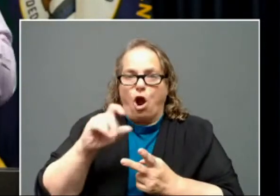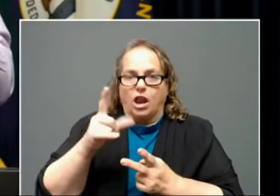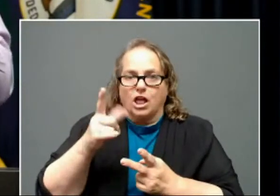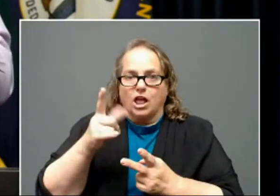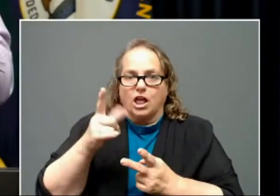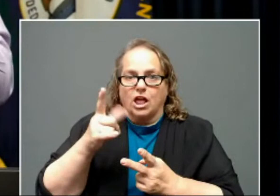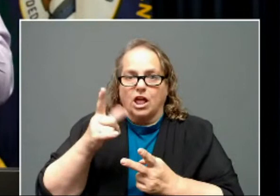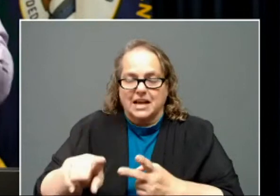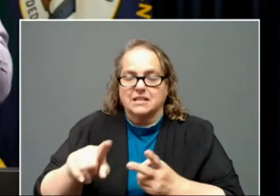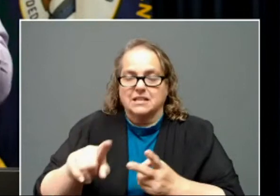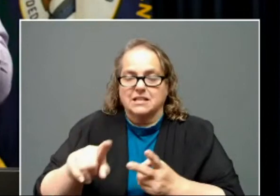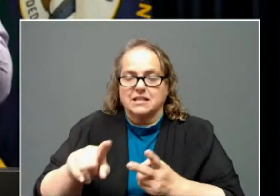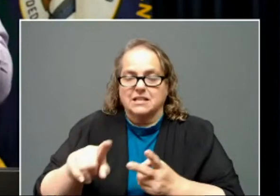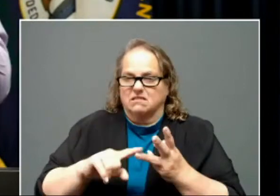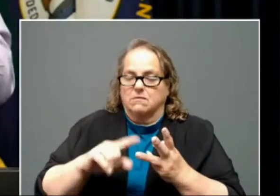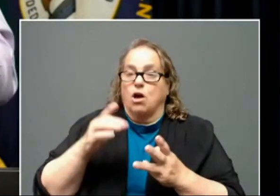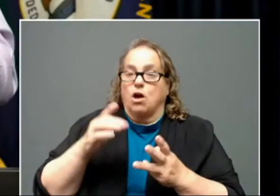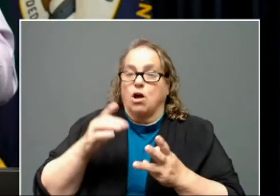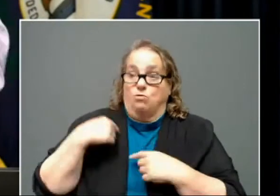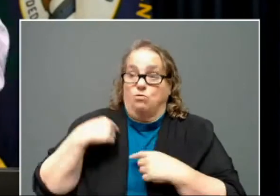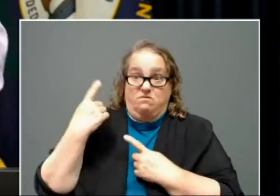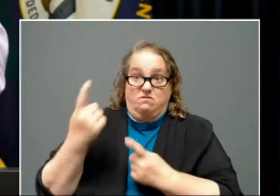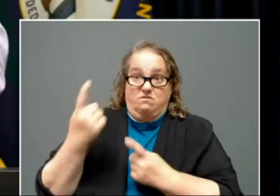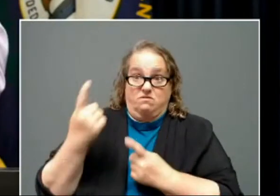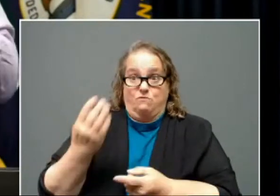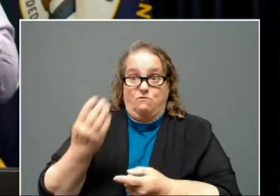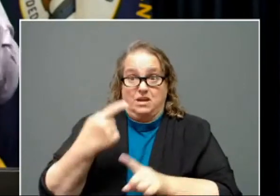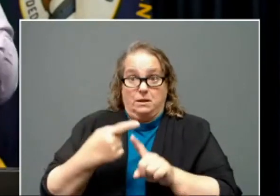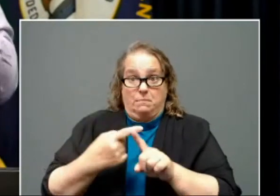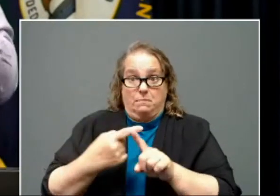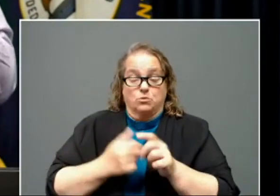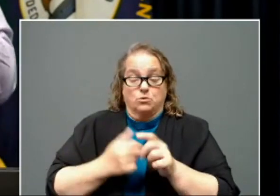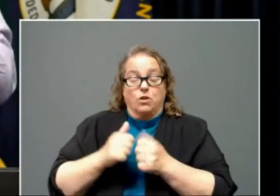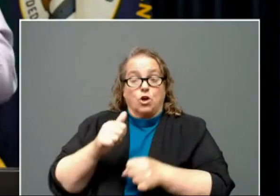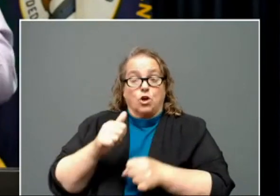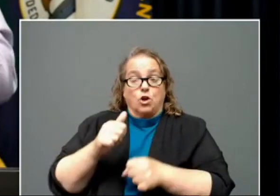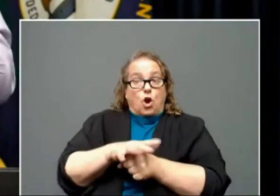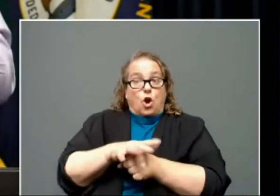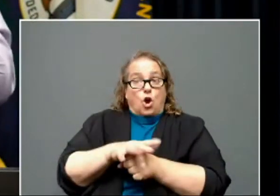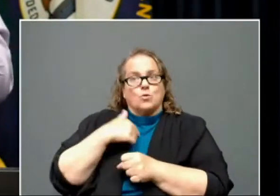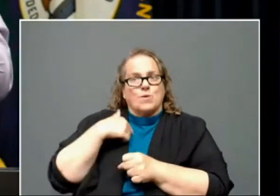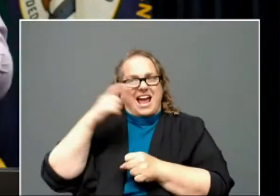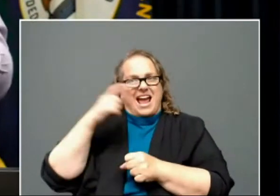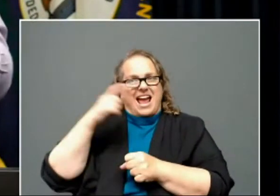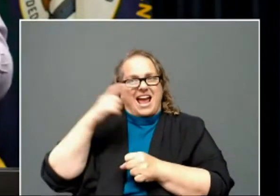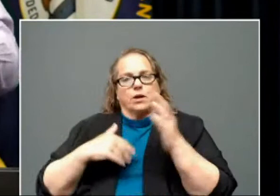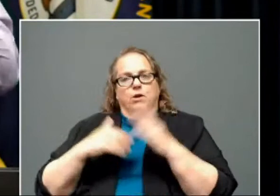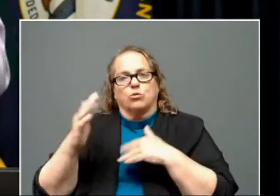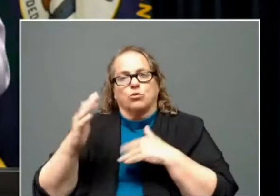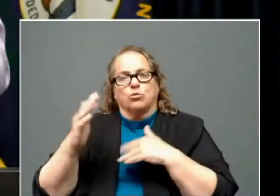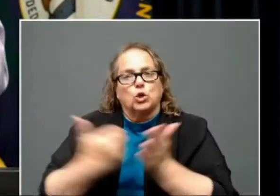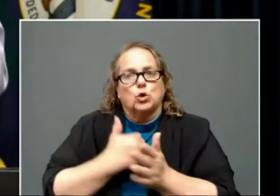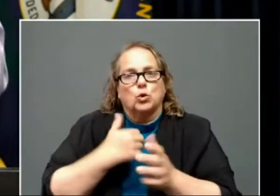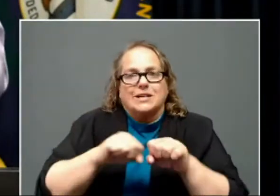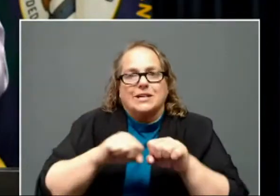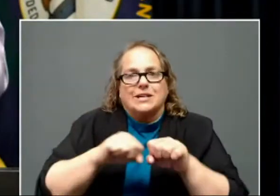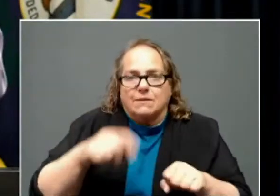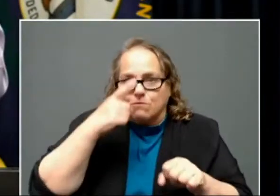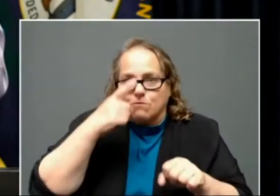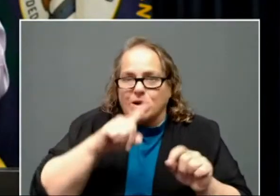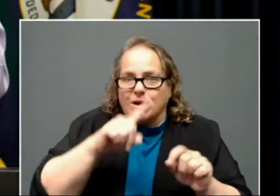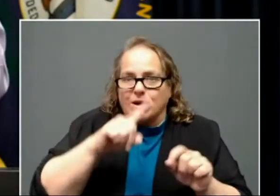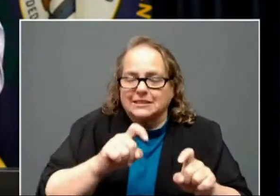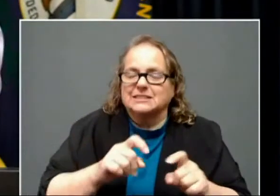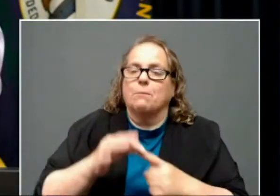the course of this journey, this 14-month journey with COVID, we had to build an entire new system for testing, specifically for COVID. We